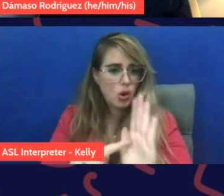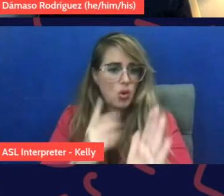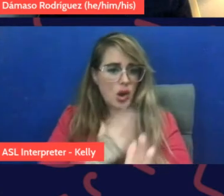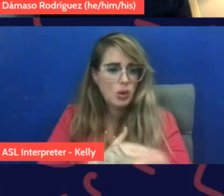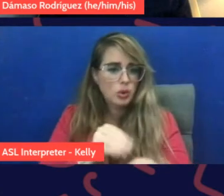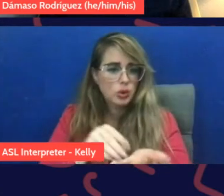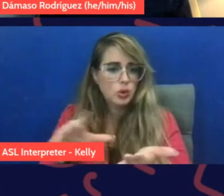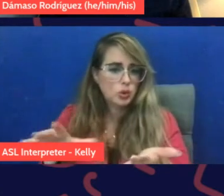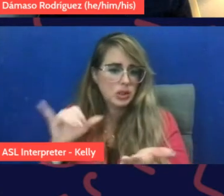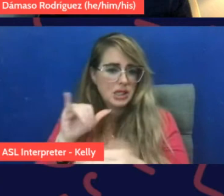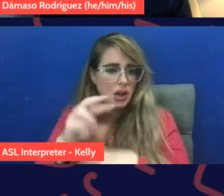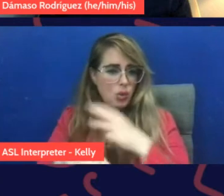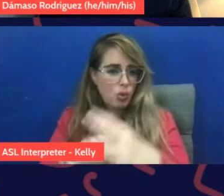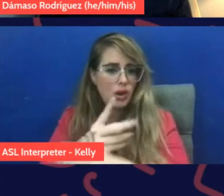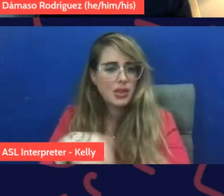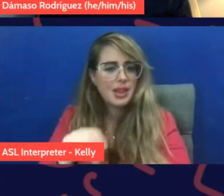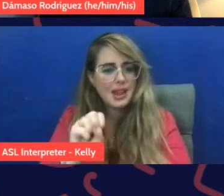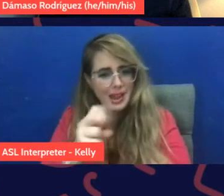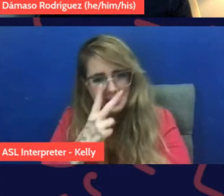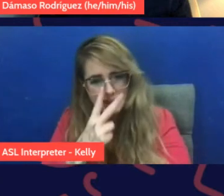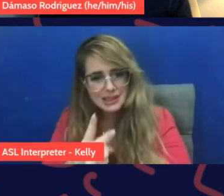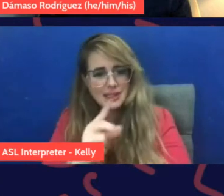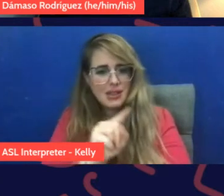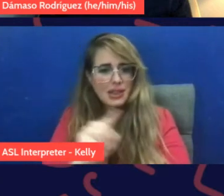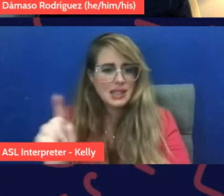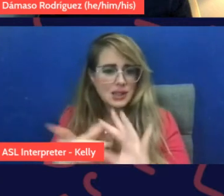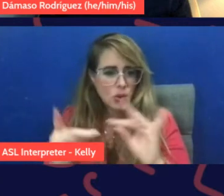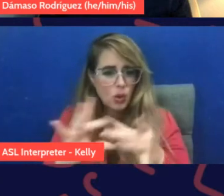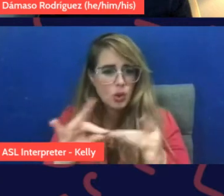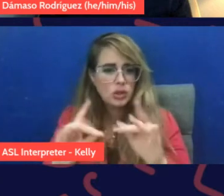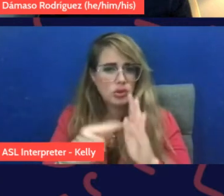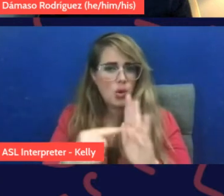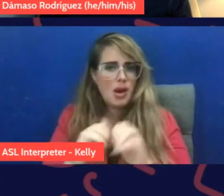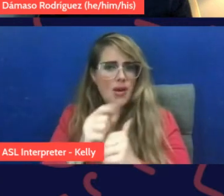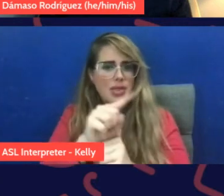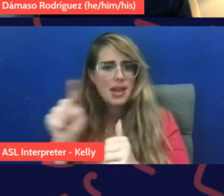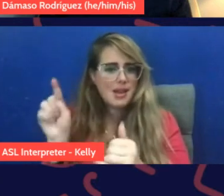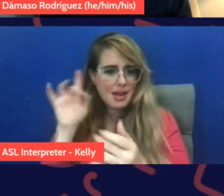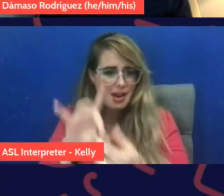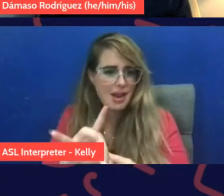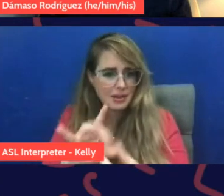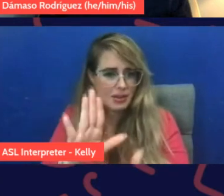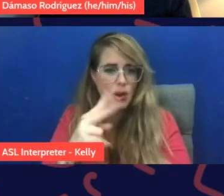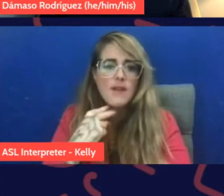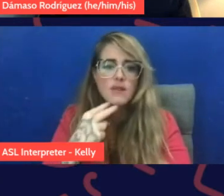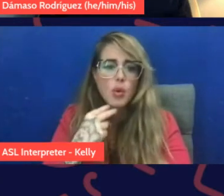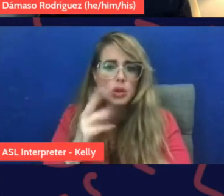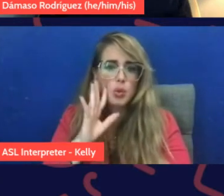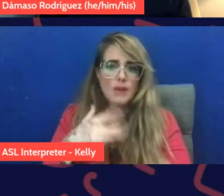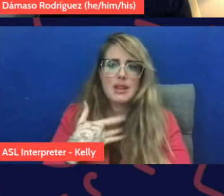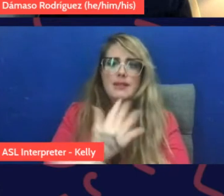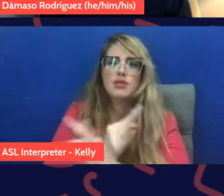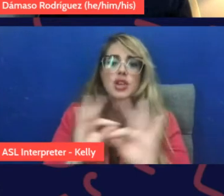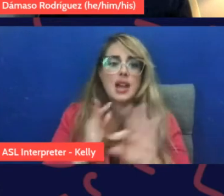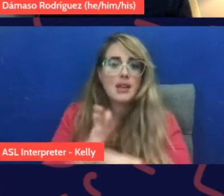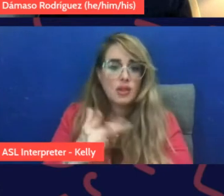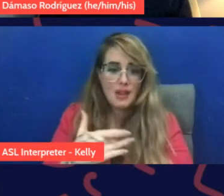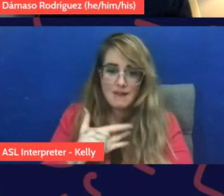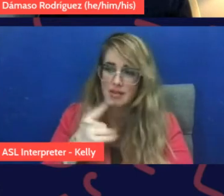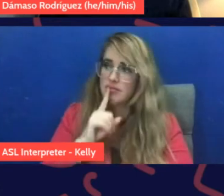students, and so that they can see these stories and how they connect to them. And their voices will free up once they feel like they're being